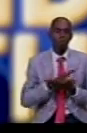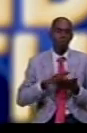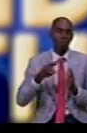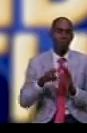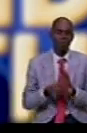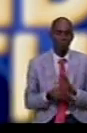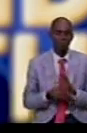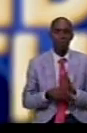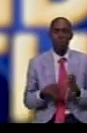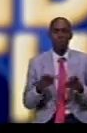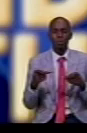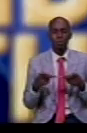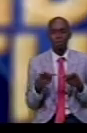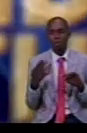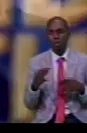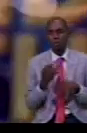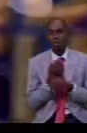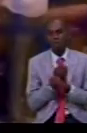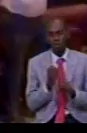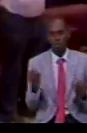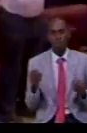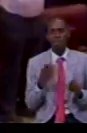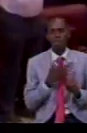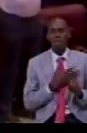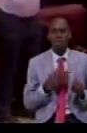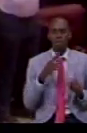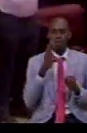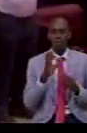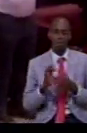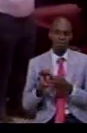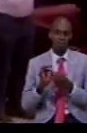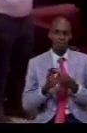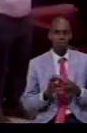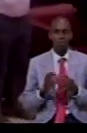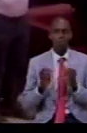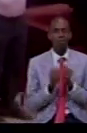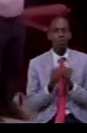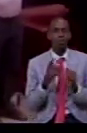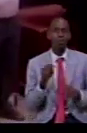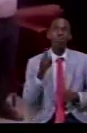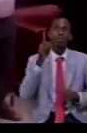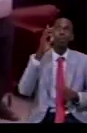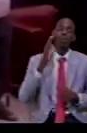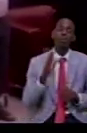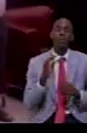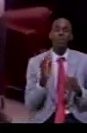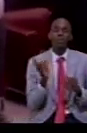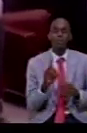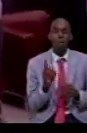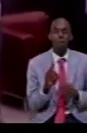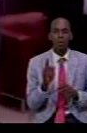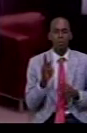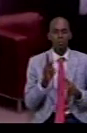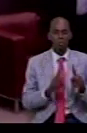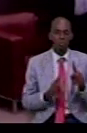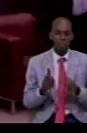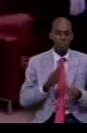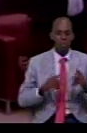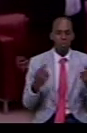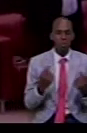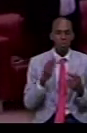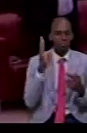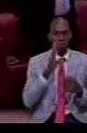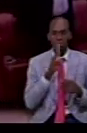of salvation, of reconciliation with God. A place where sin's hold upon people will be broken. A place where sicknesses